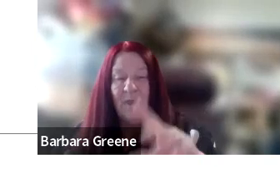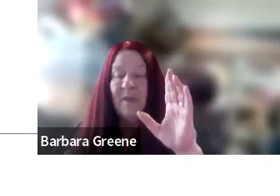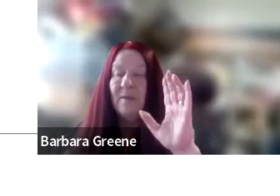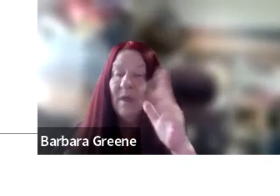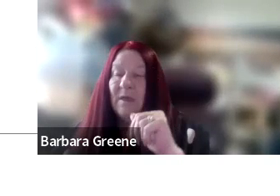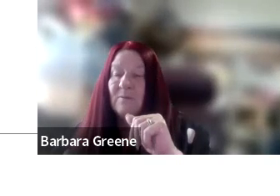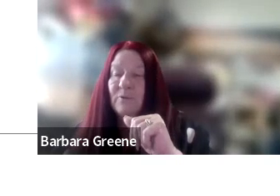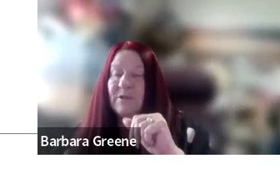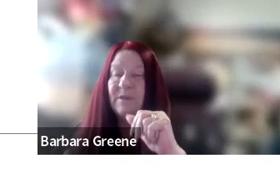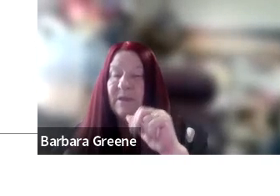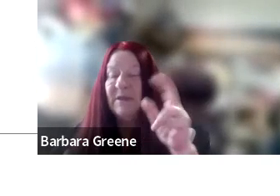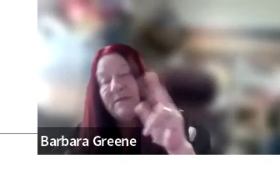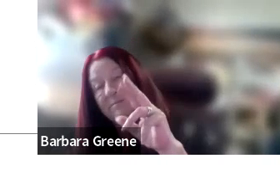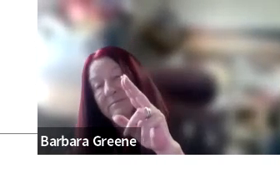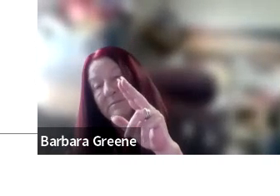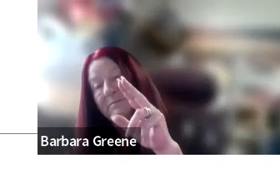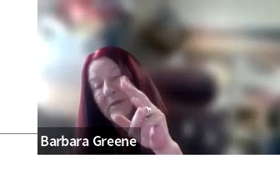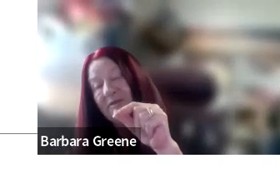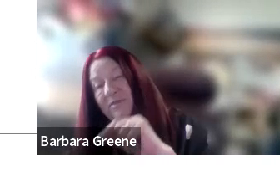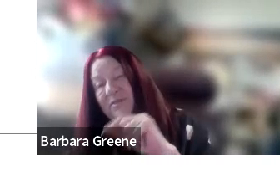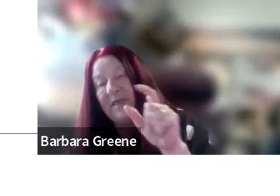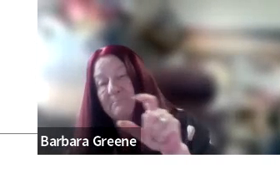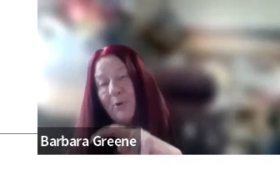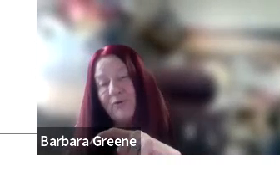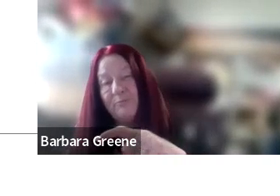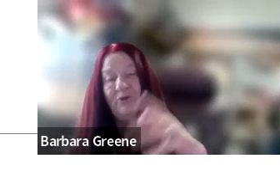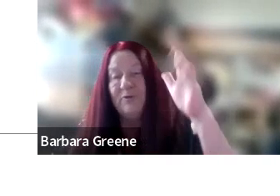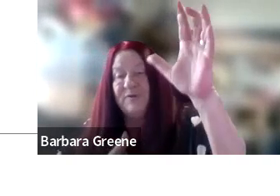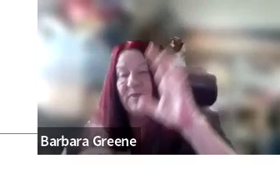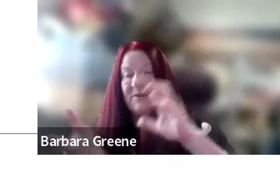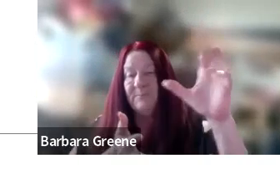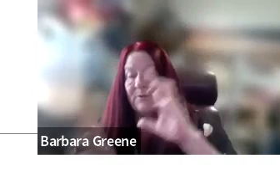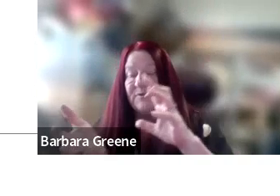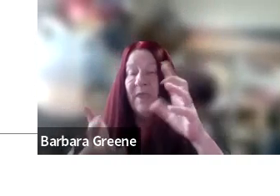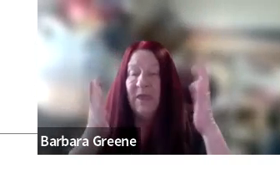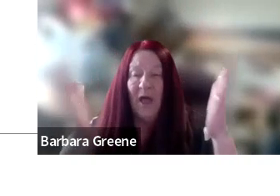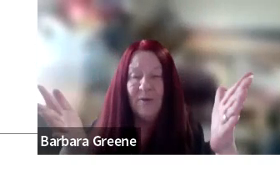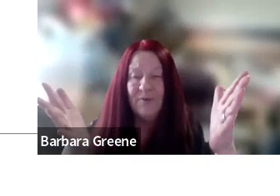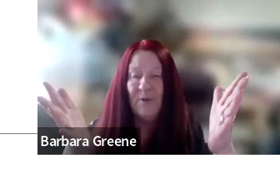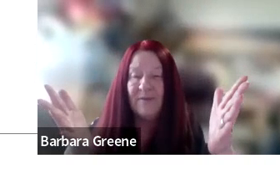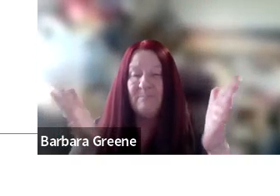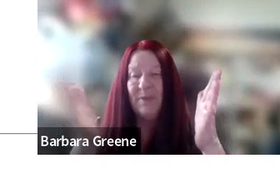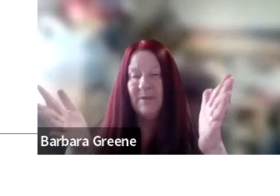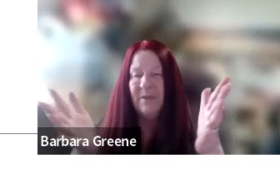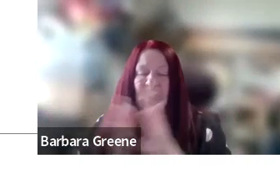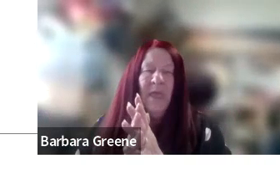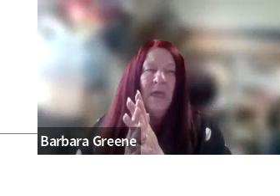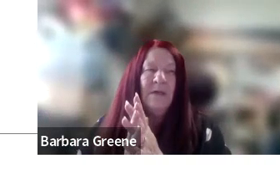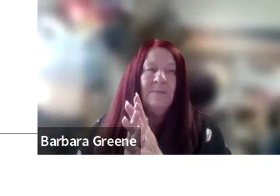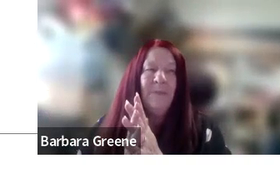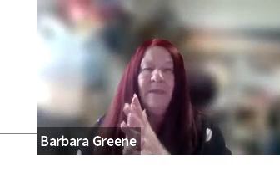others really attended the in-person. But you can see the difference. It also has a